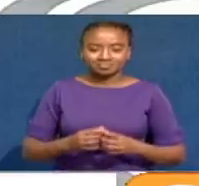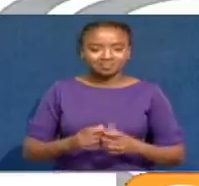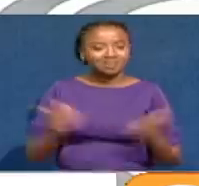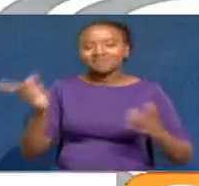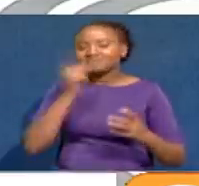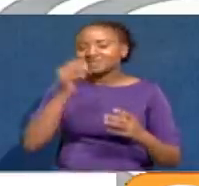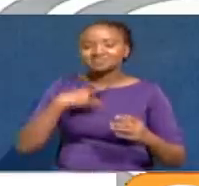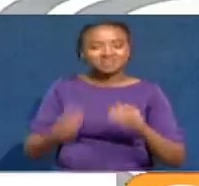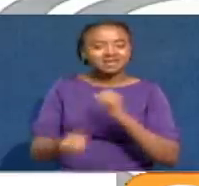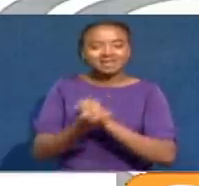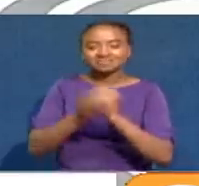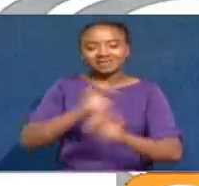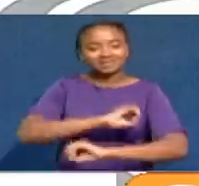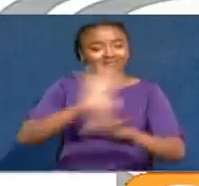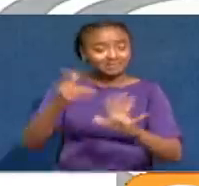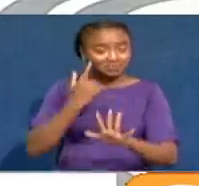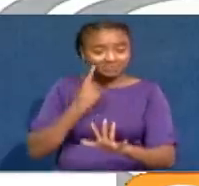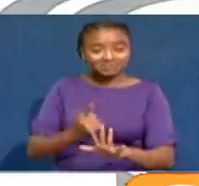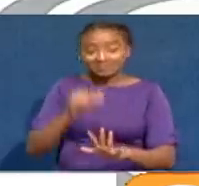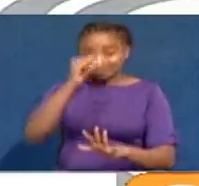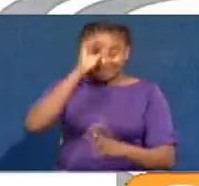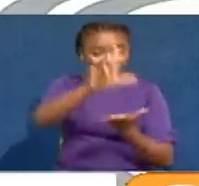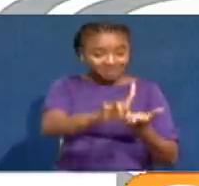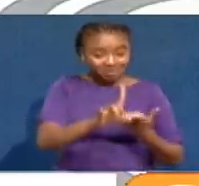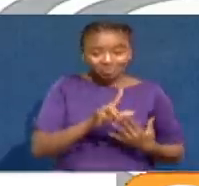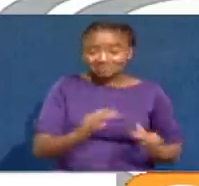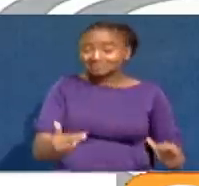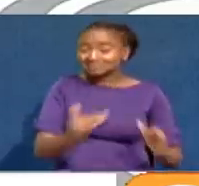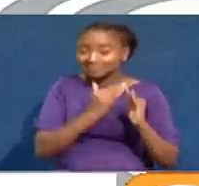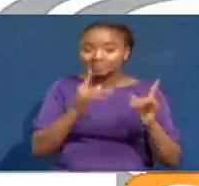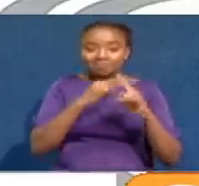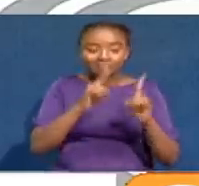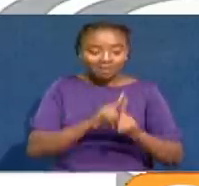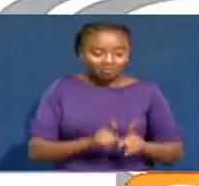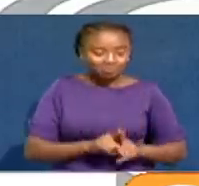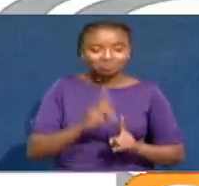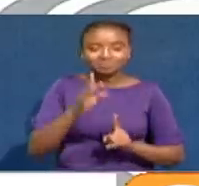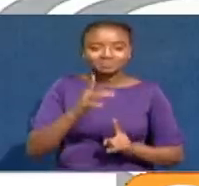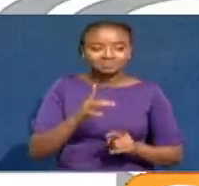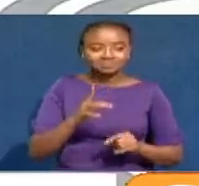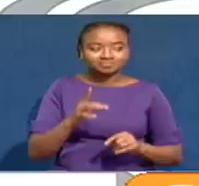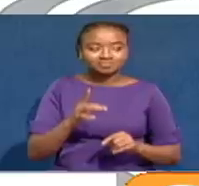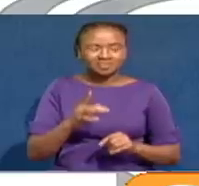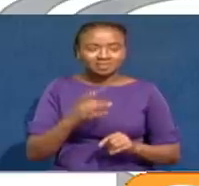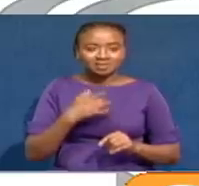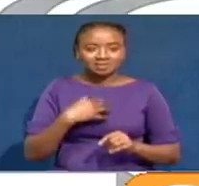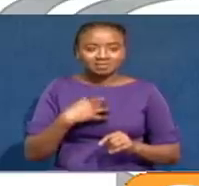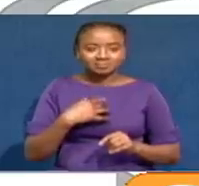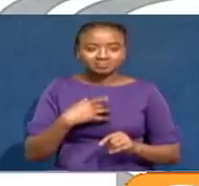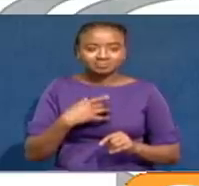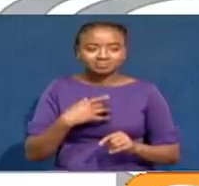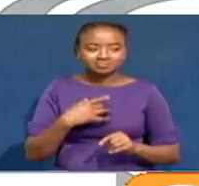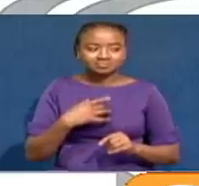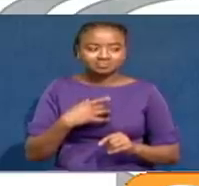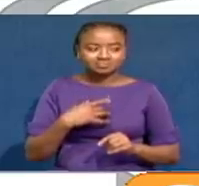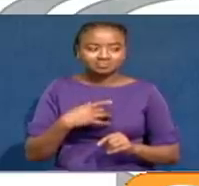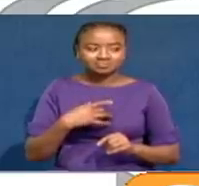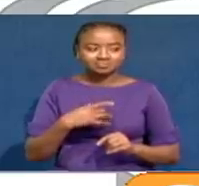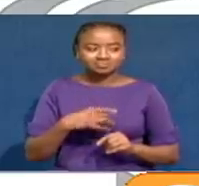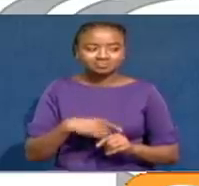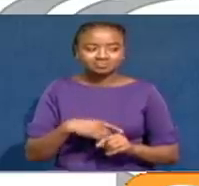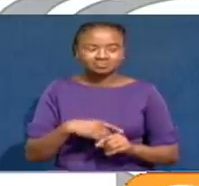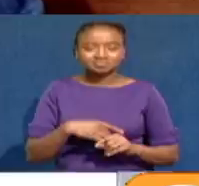you the figures, Jeff. Not just government borrowing. I think you cut me short when I was talking about a very serious matter. SOEs. About fintech